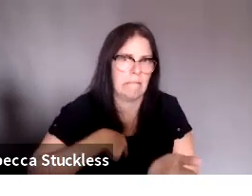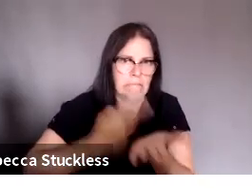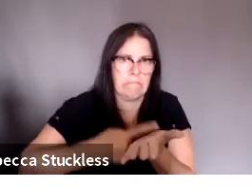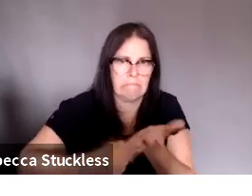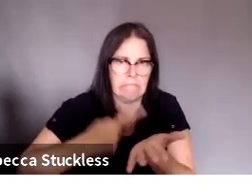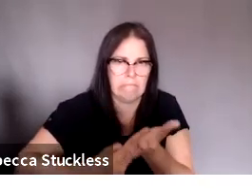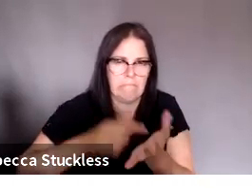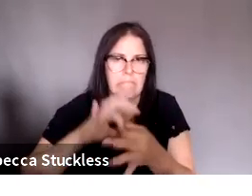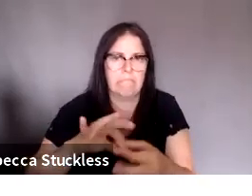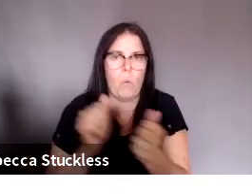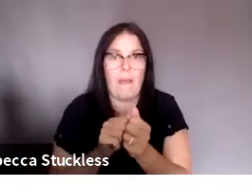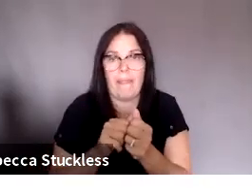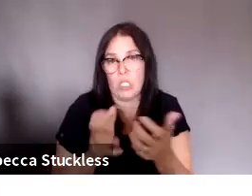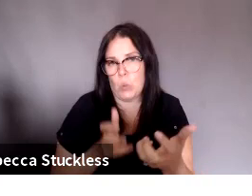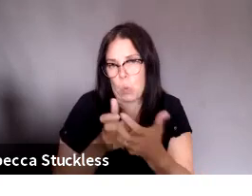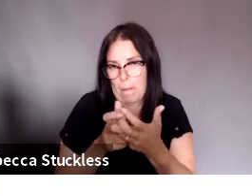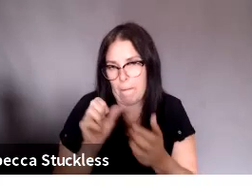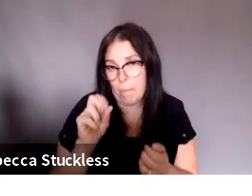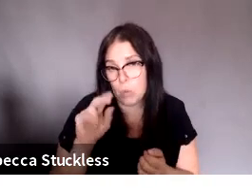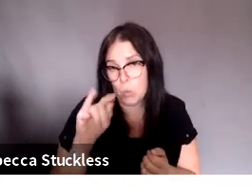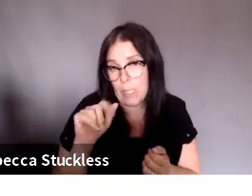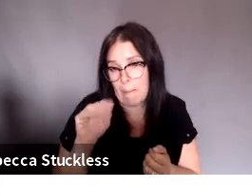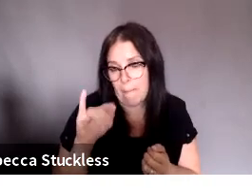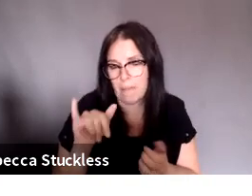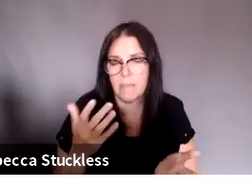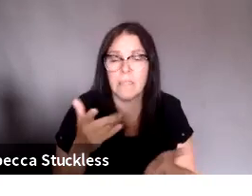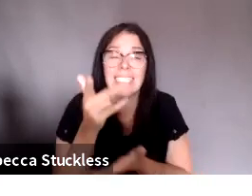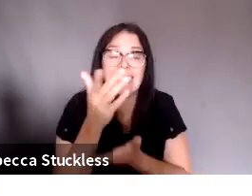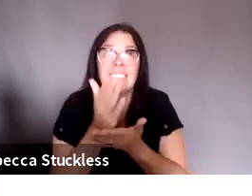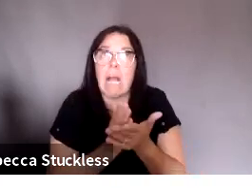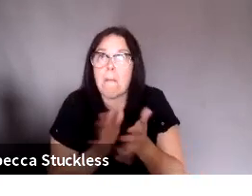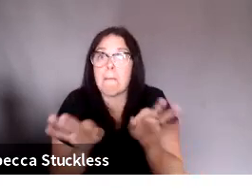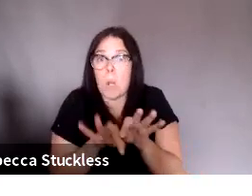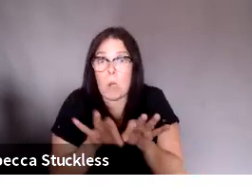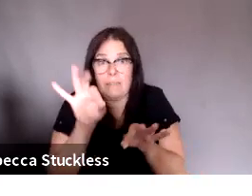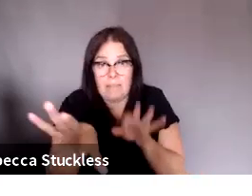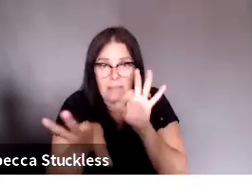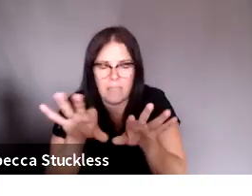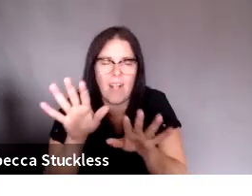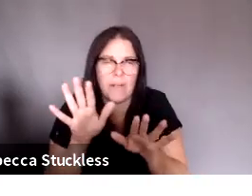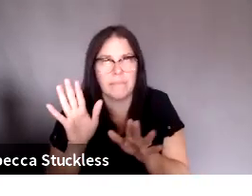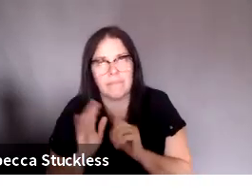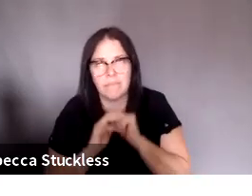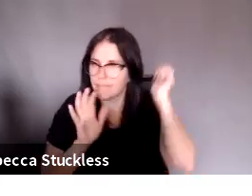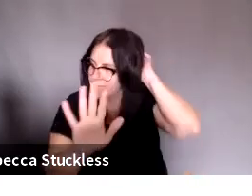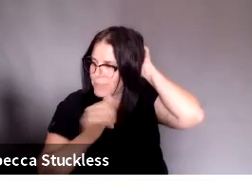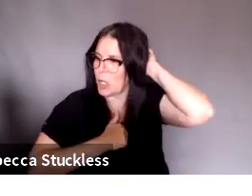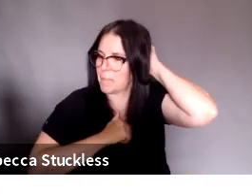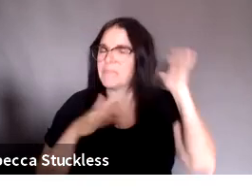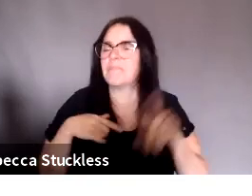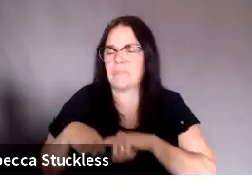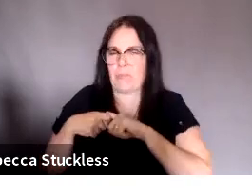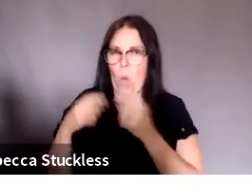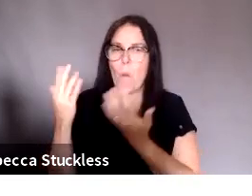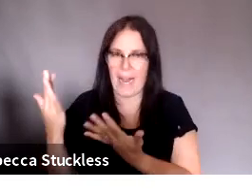suitability calculations. What some of the things that are important around it though is that, and we'll get to this in a second. I'm actually not going to jump ahead, sorry.